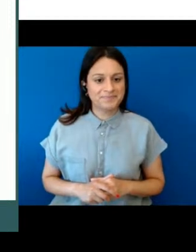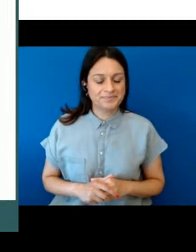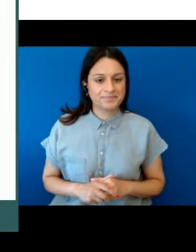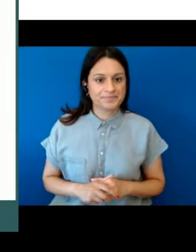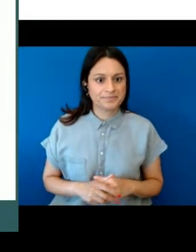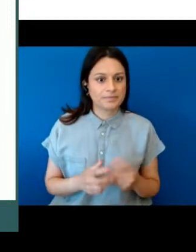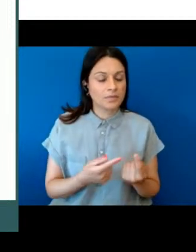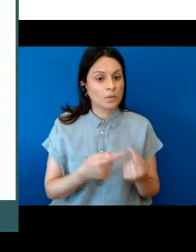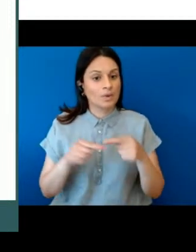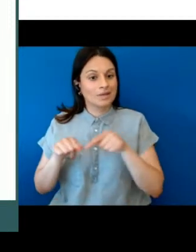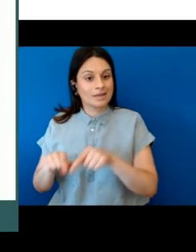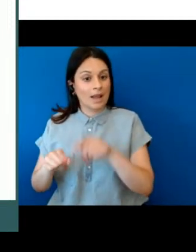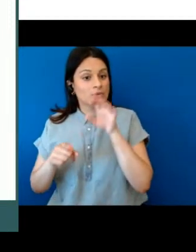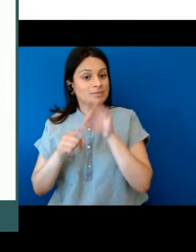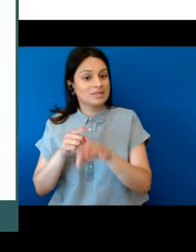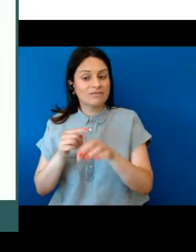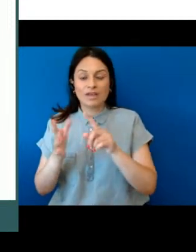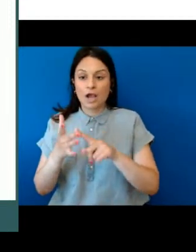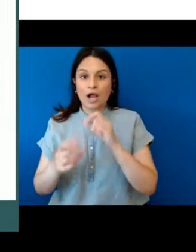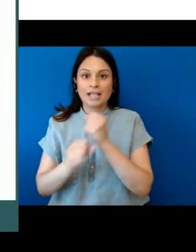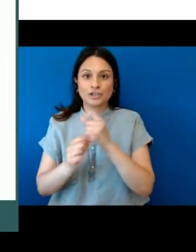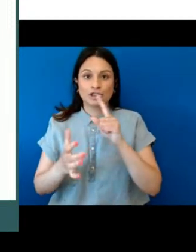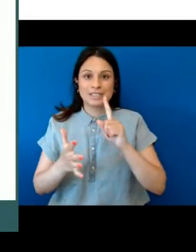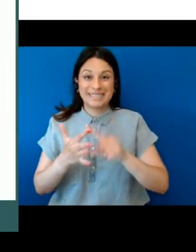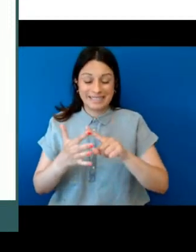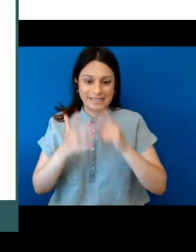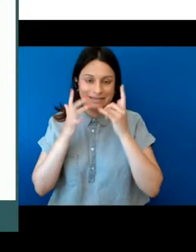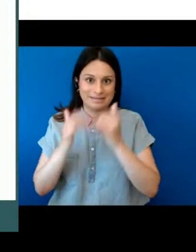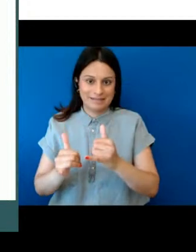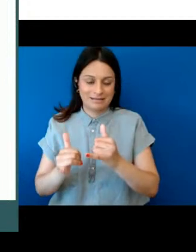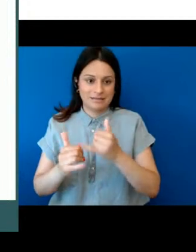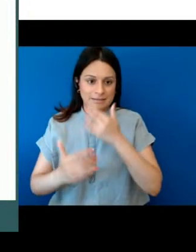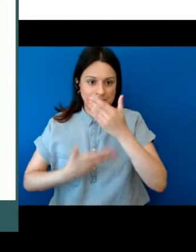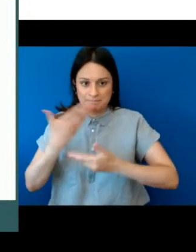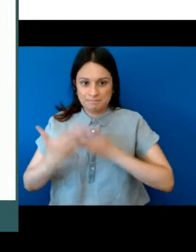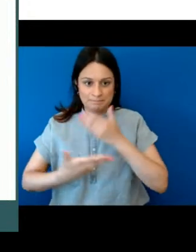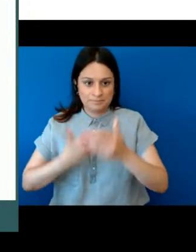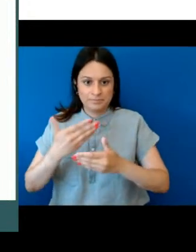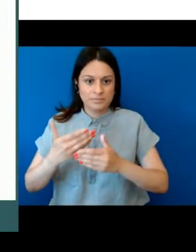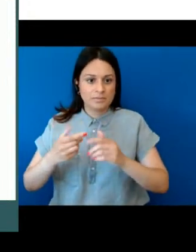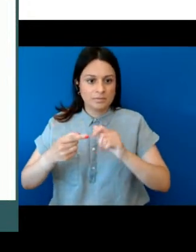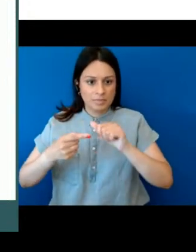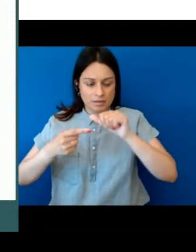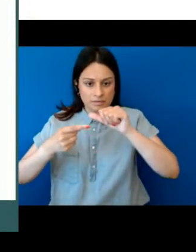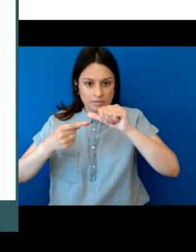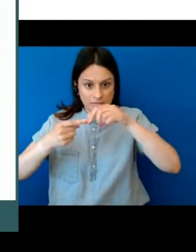IgE testing, but now go into it